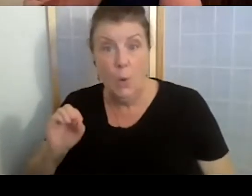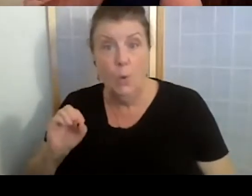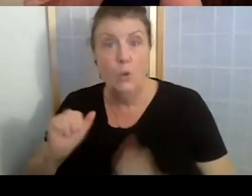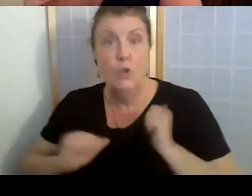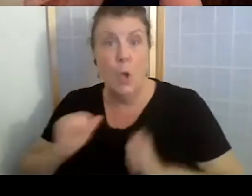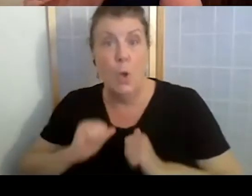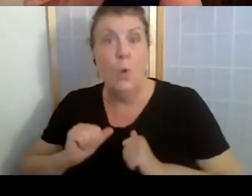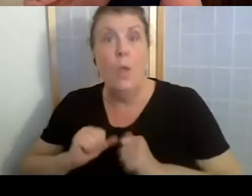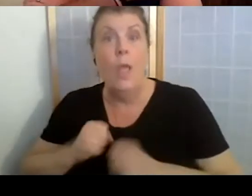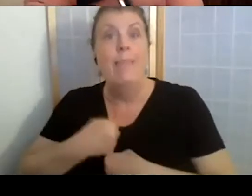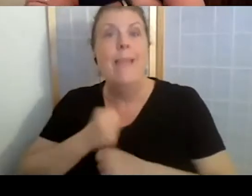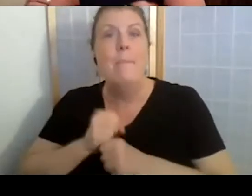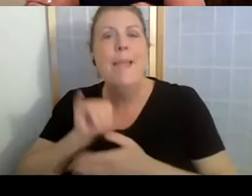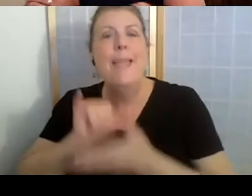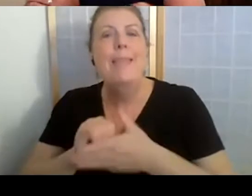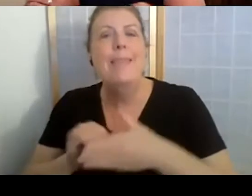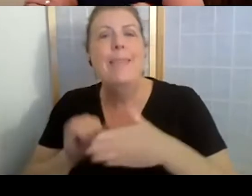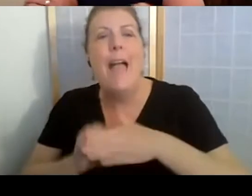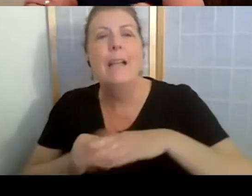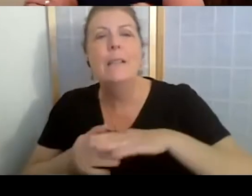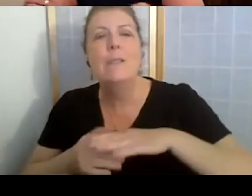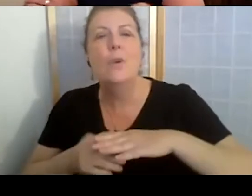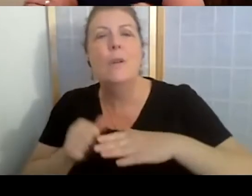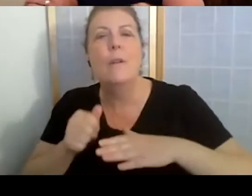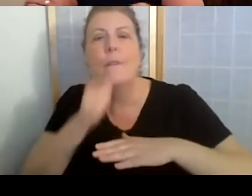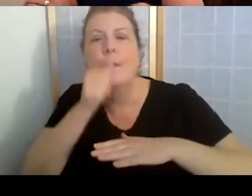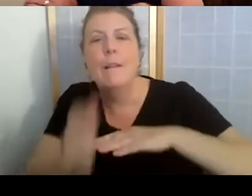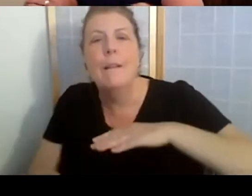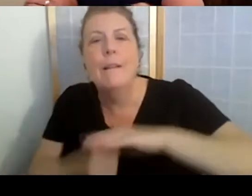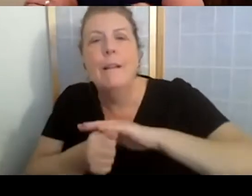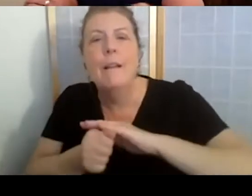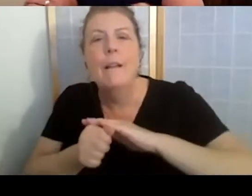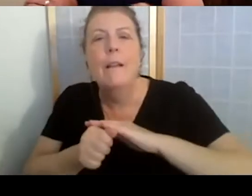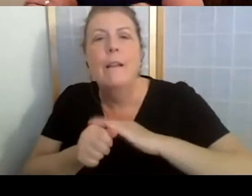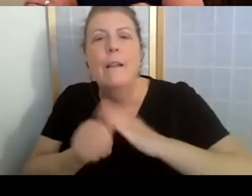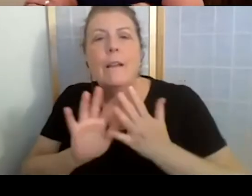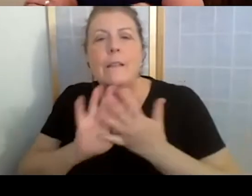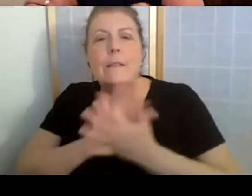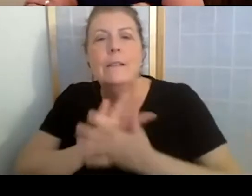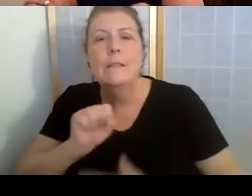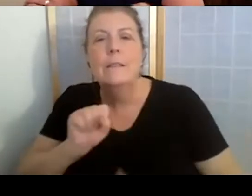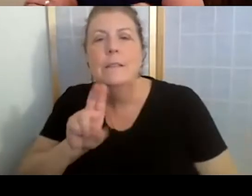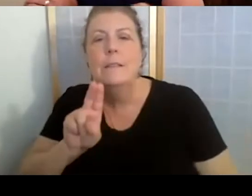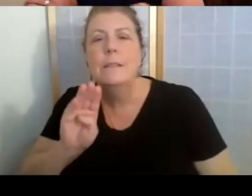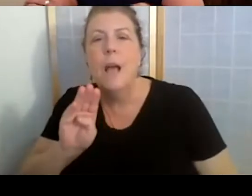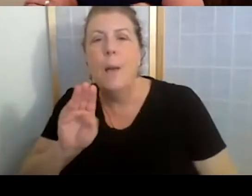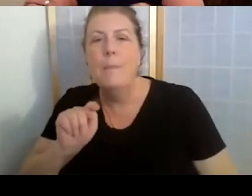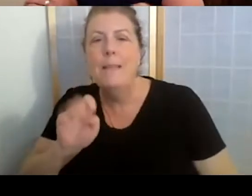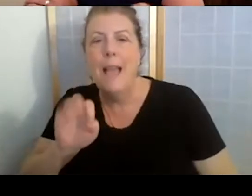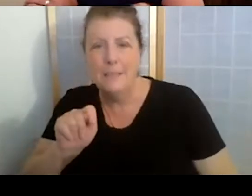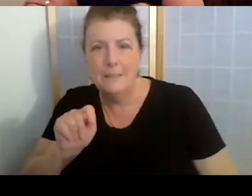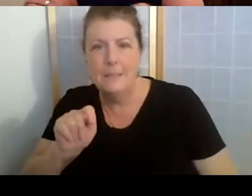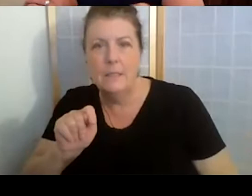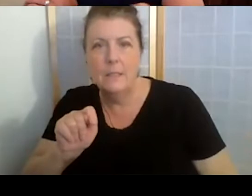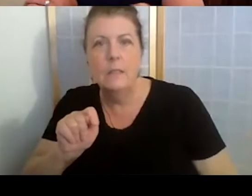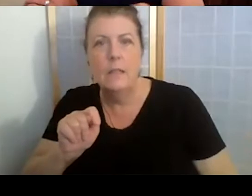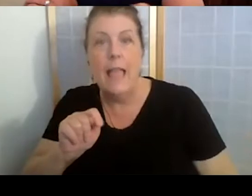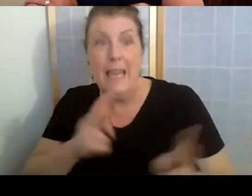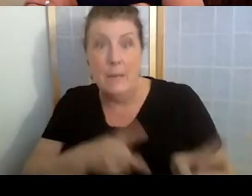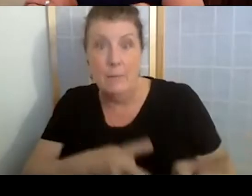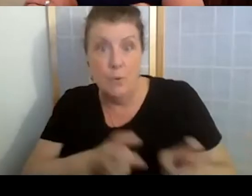exciting to me. Like yeah. Take those, let's stop making that stuff subtext and make it text. And the more that I thought about it on those